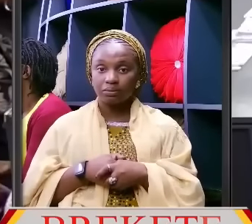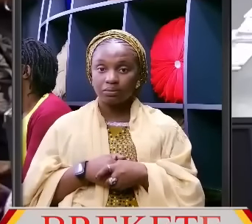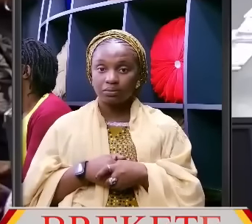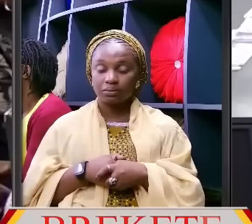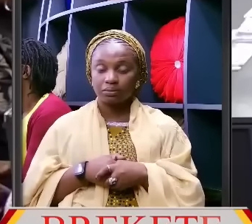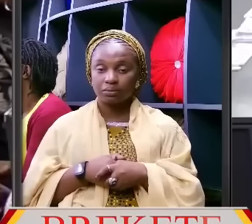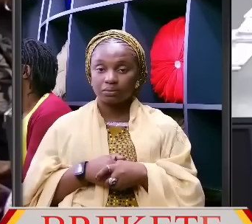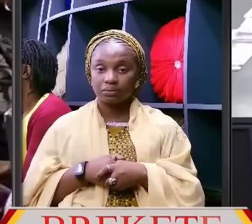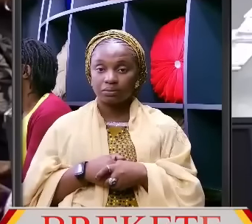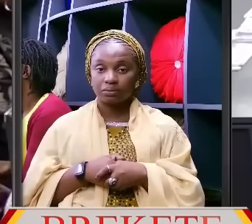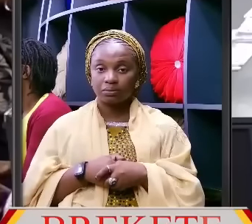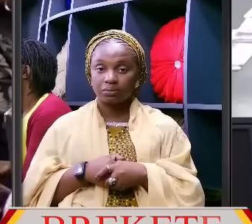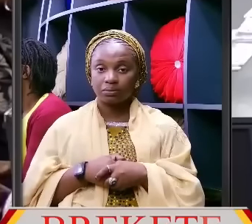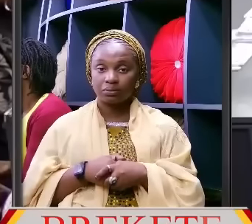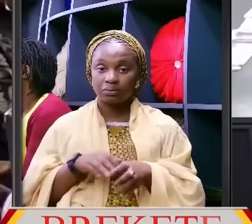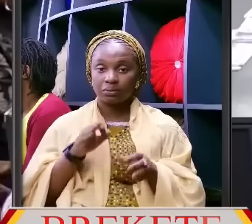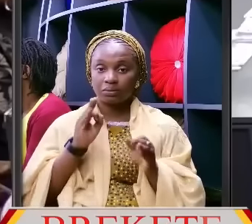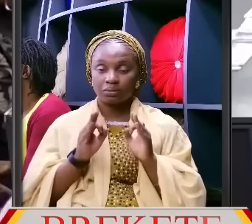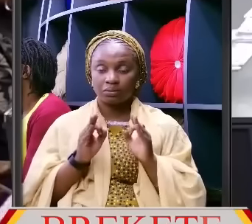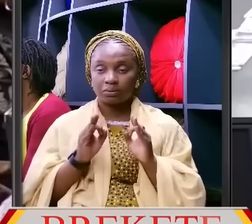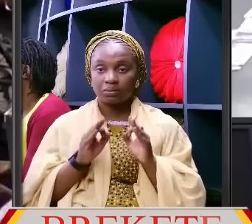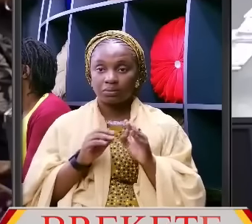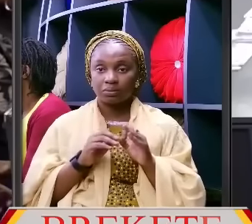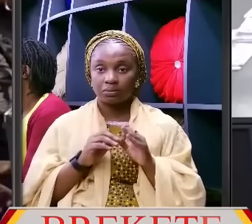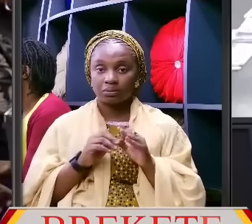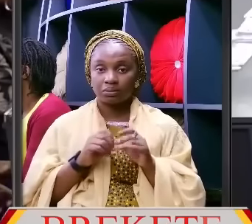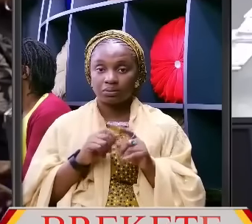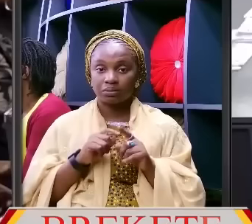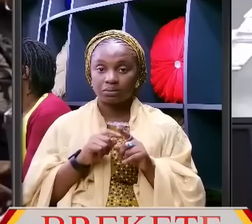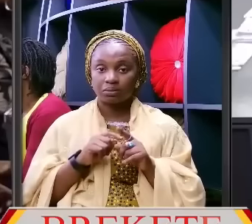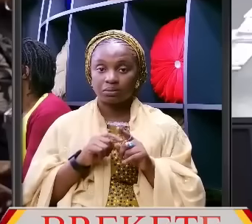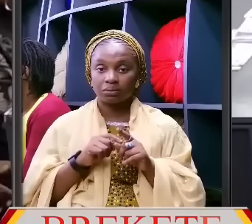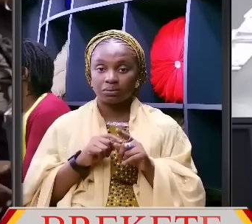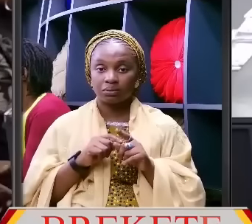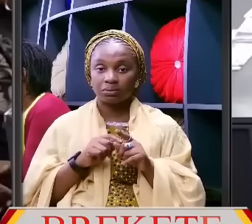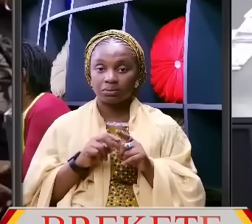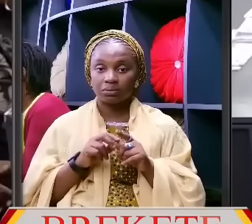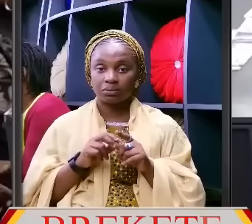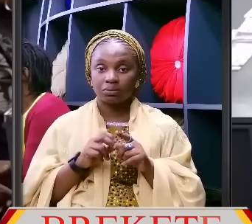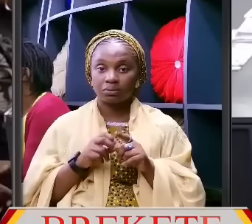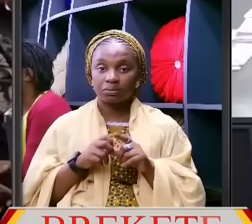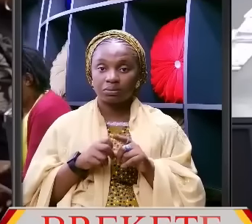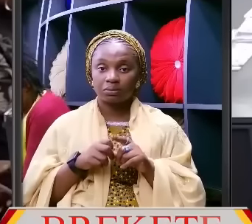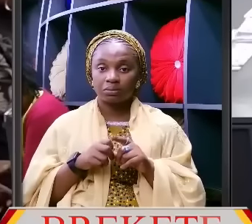not be just number, he can't run ahead of adult. When death for adult come,